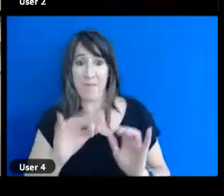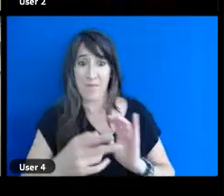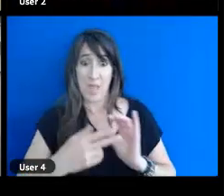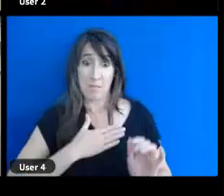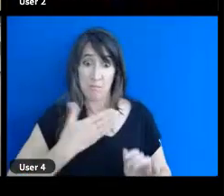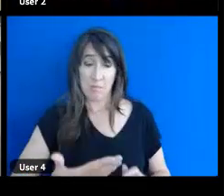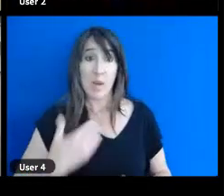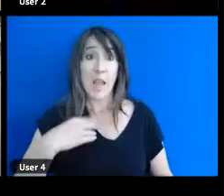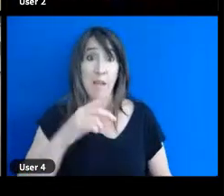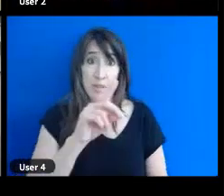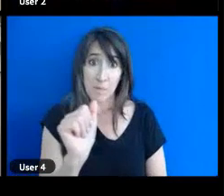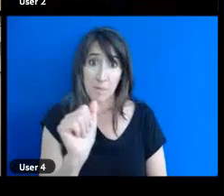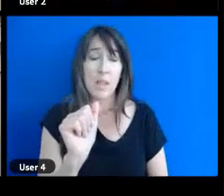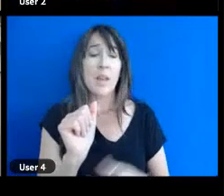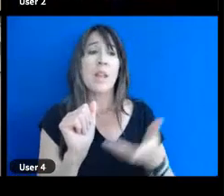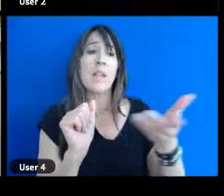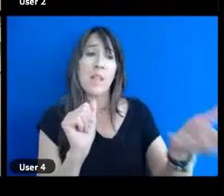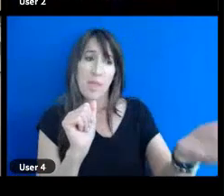out. Right?